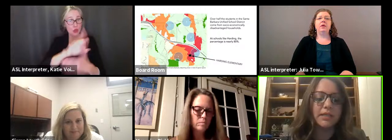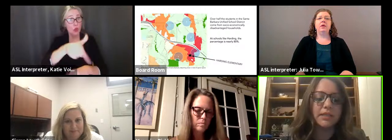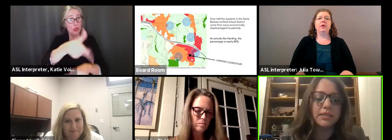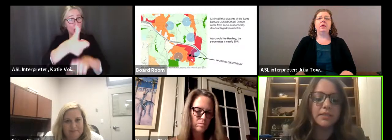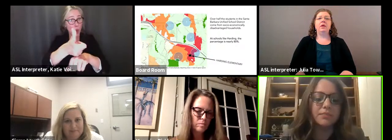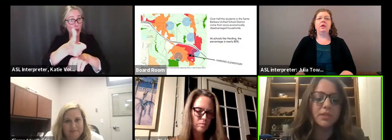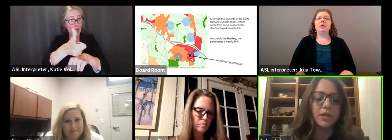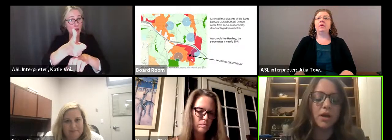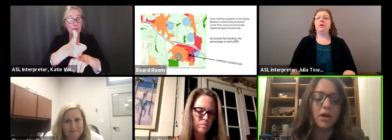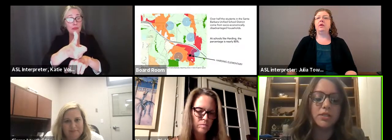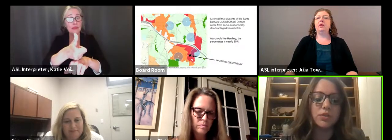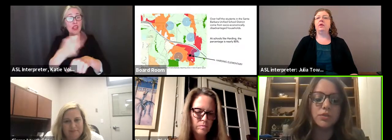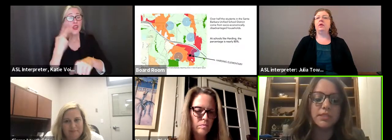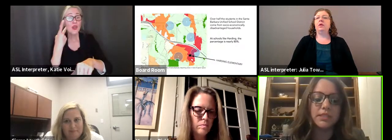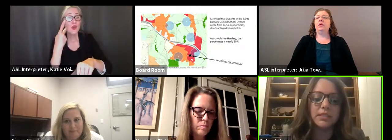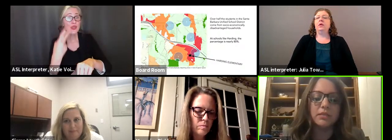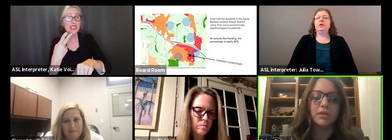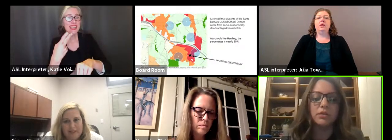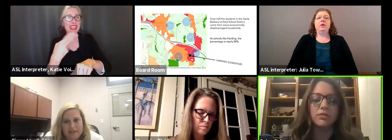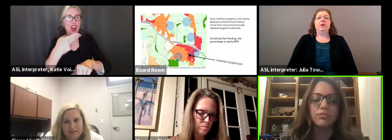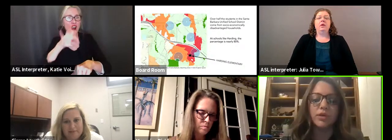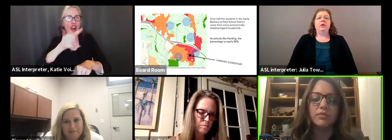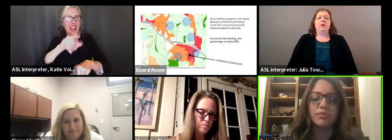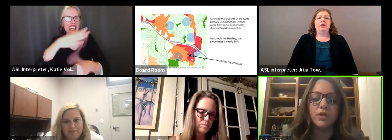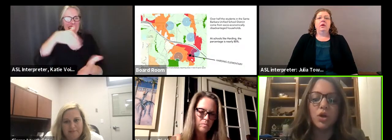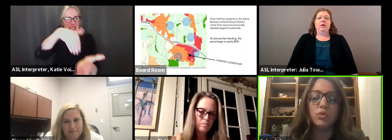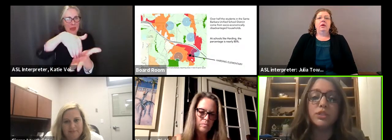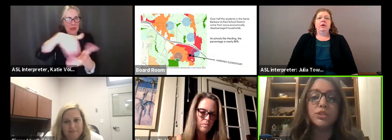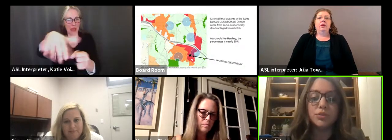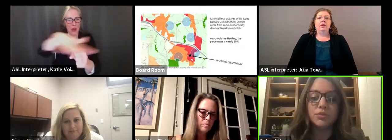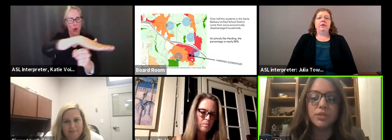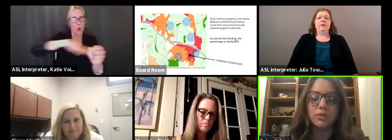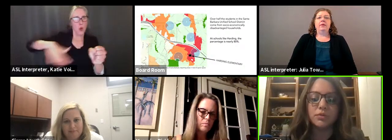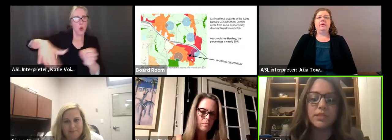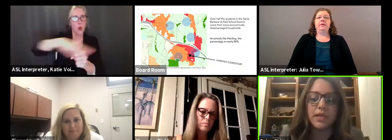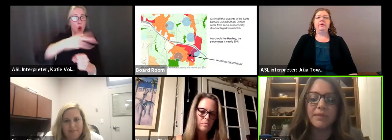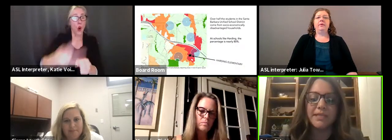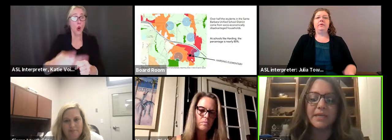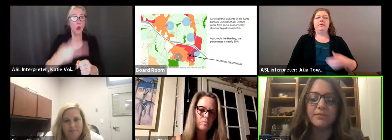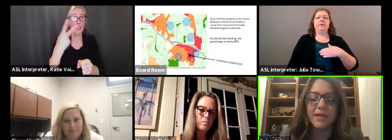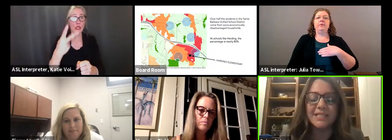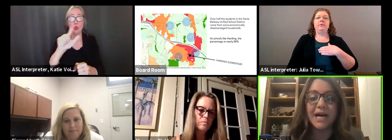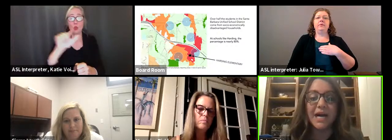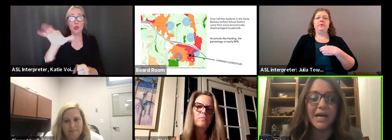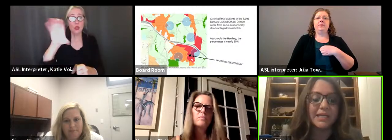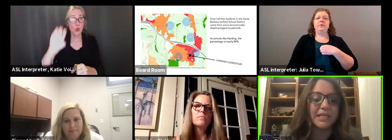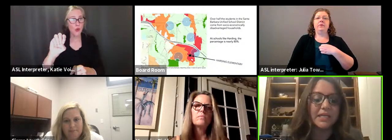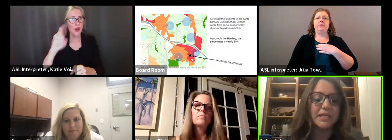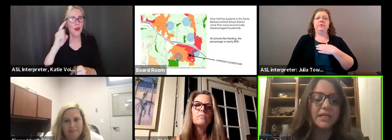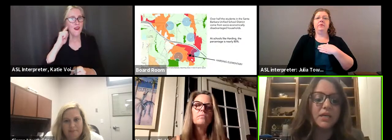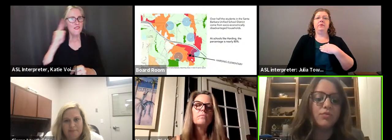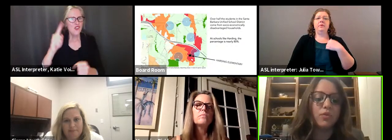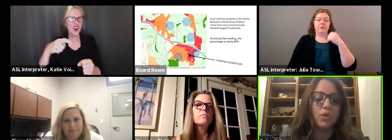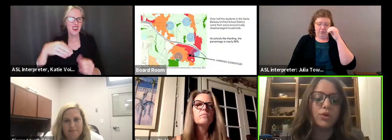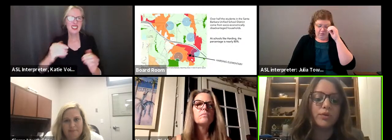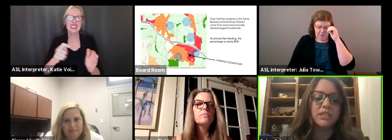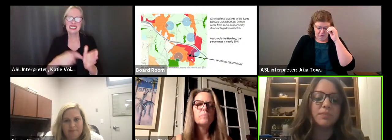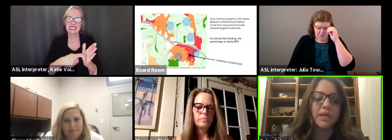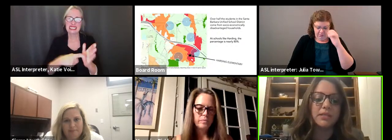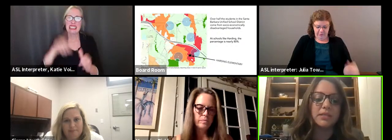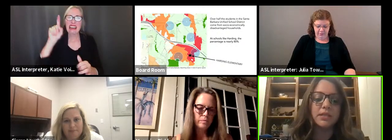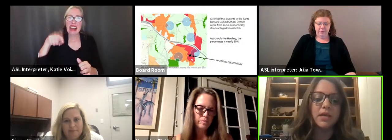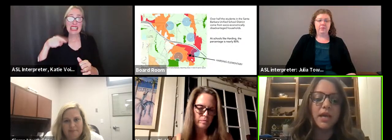see that the Harding School sits in the middle of one of only 2 zones identified as a high need for